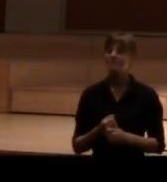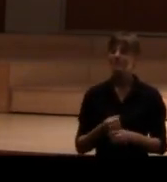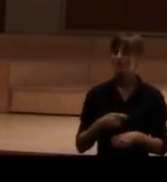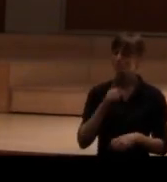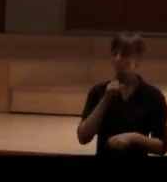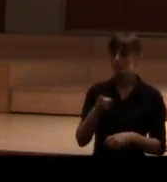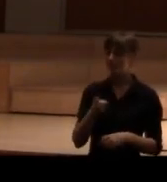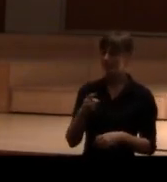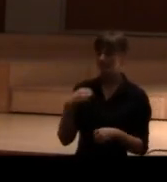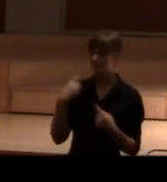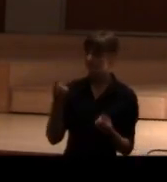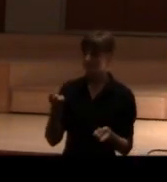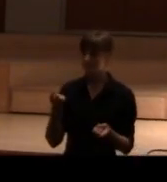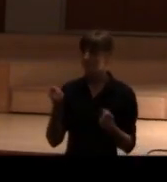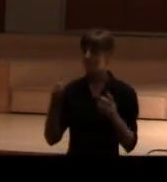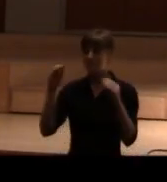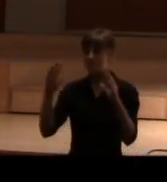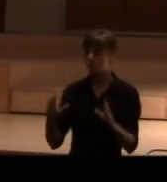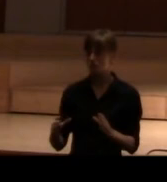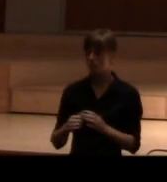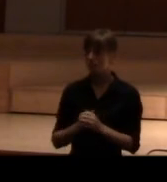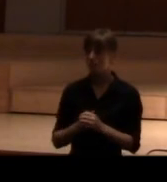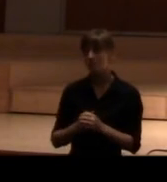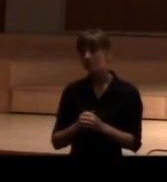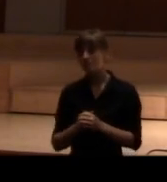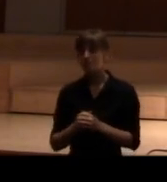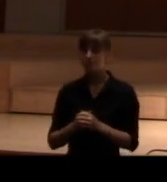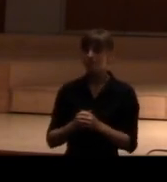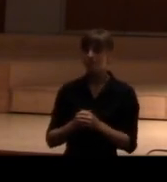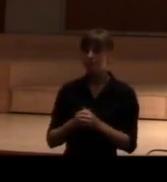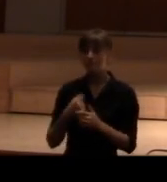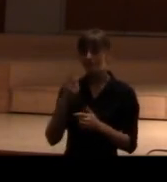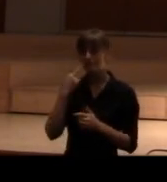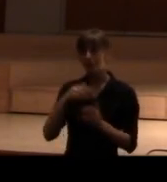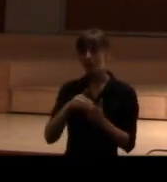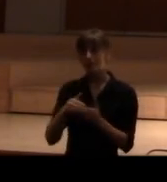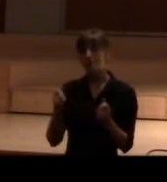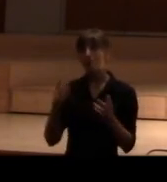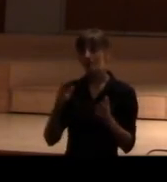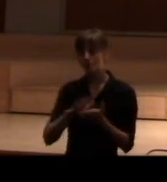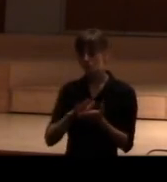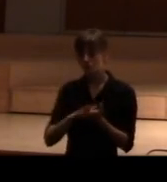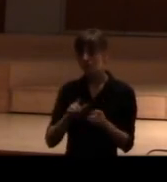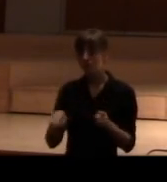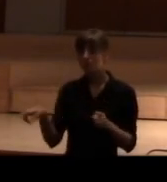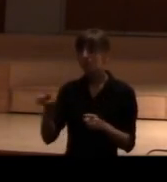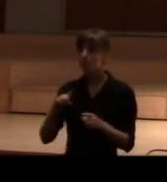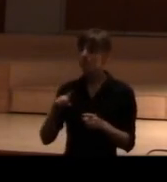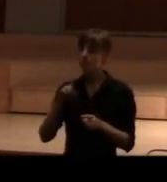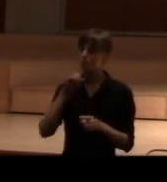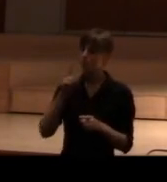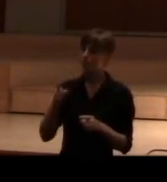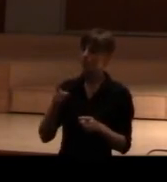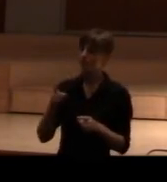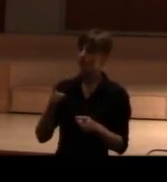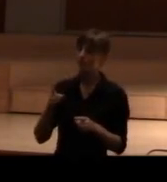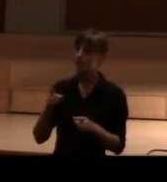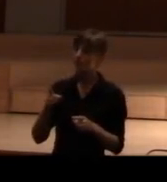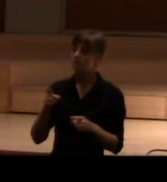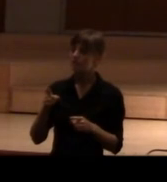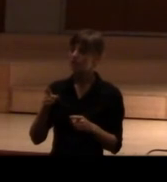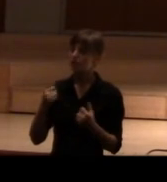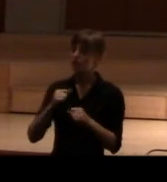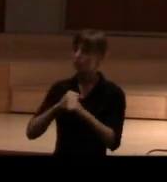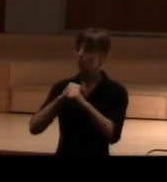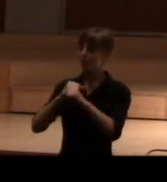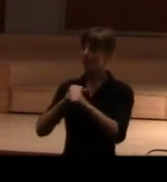taught, especially at, well, really at any level, I suppose, in a lot of schools, they're put in place to prevent that feeling of vulnerability, whether